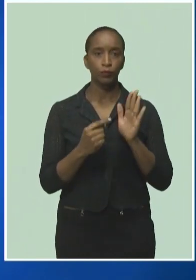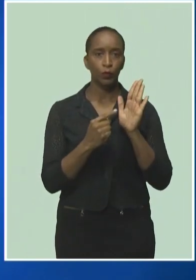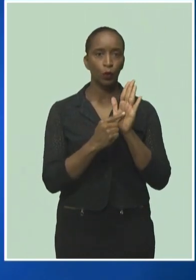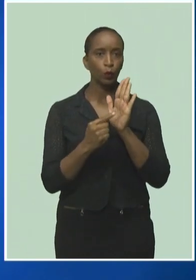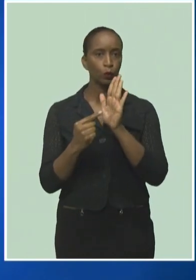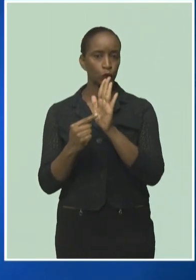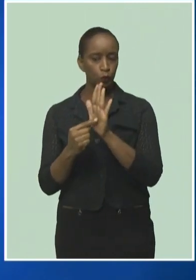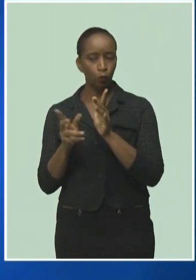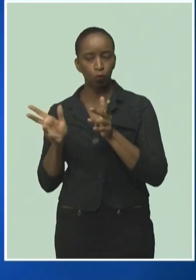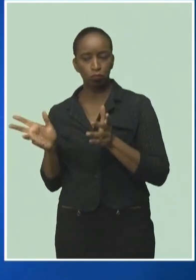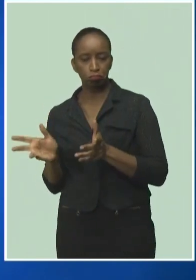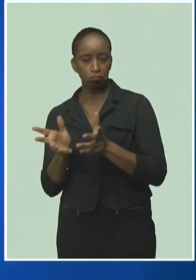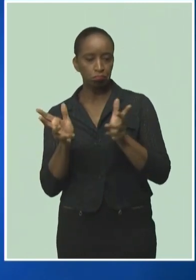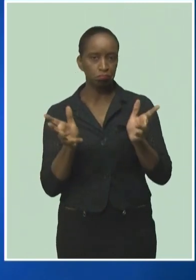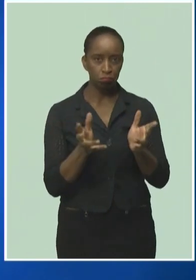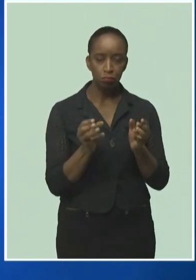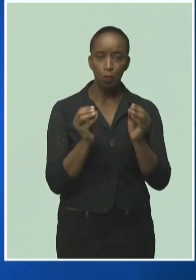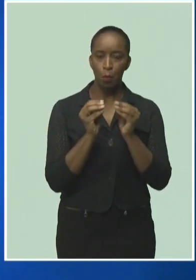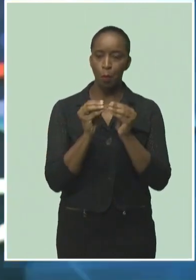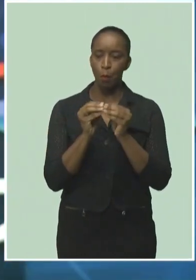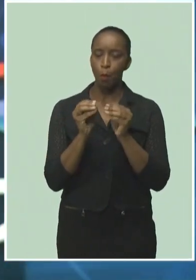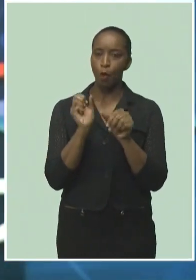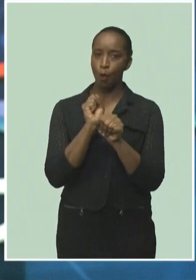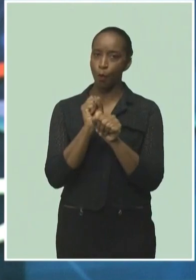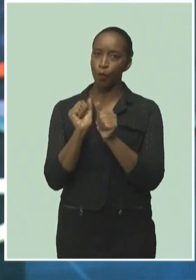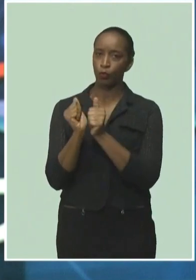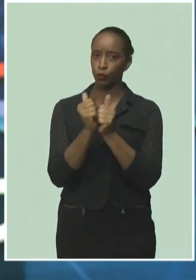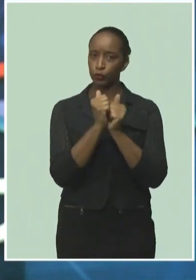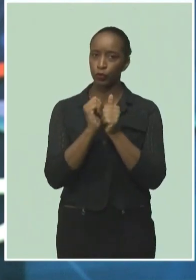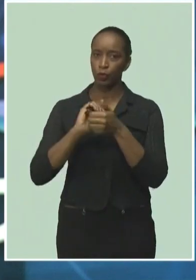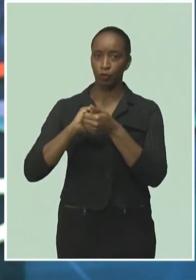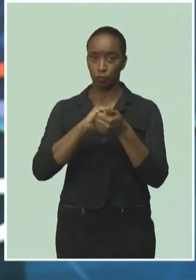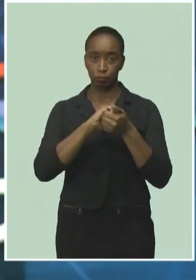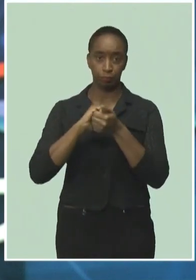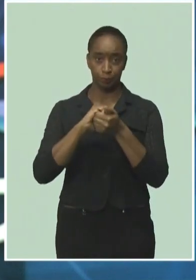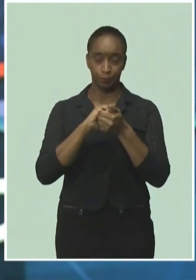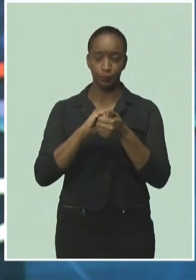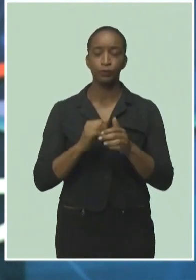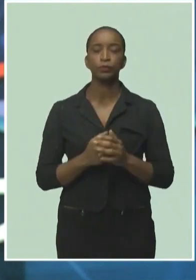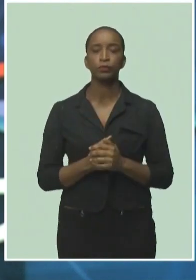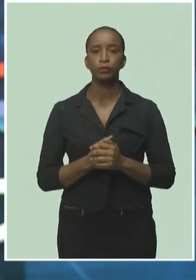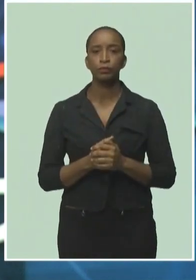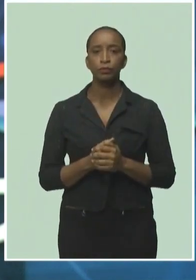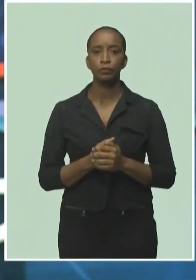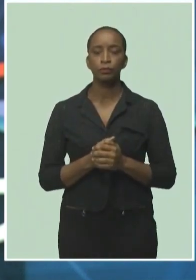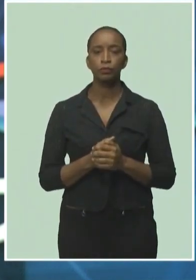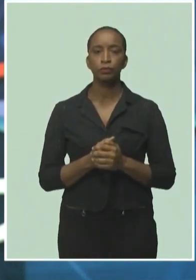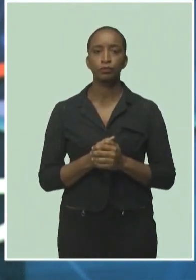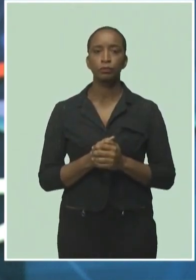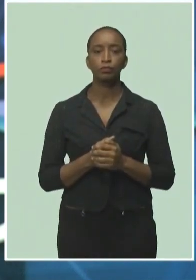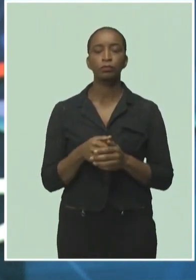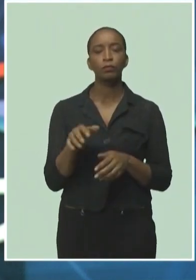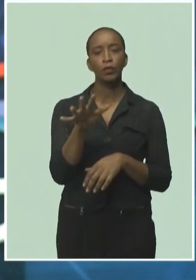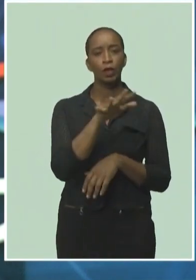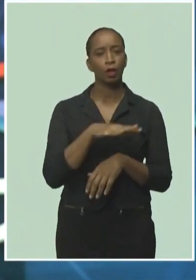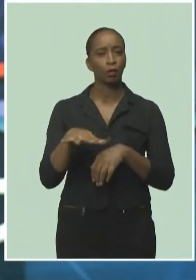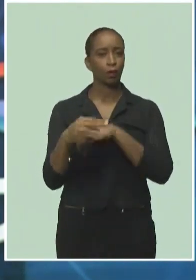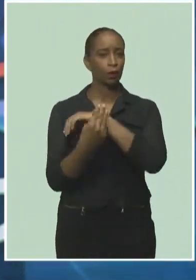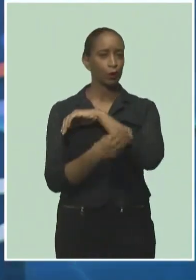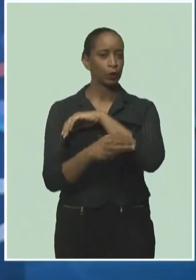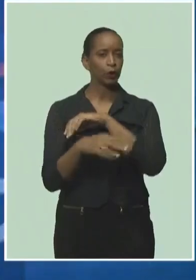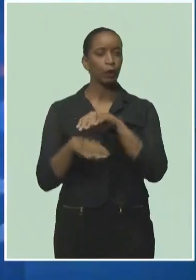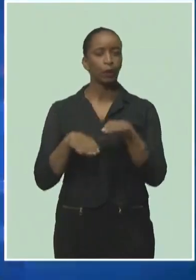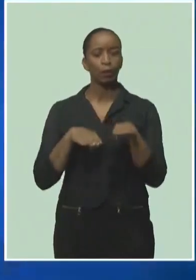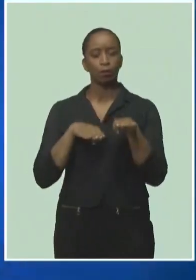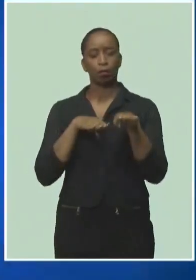investment partnerships between our regions. Well, traffic was slowed to a crawl in the Colombo Rock, St. Michael area this